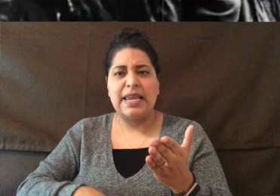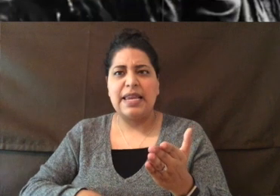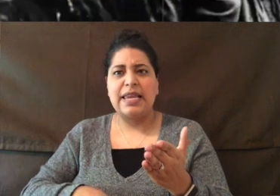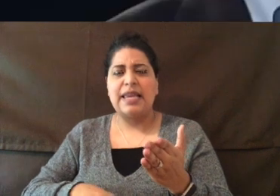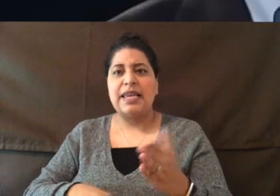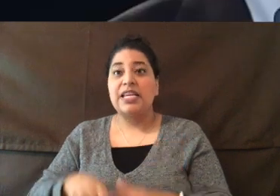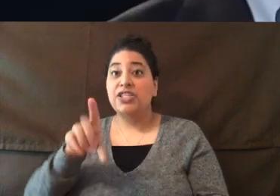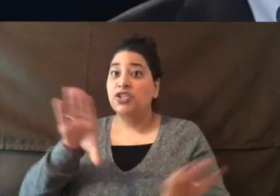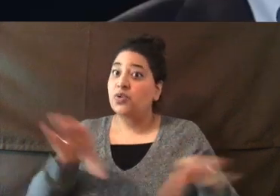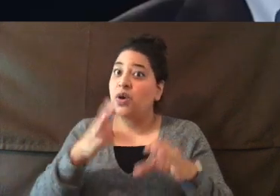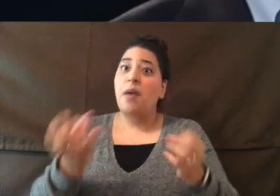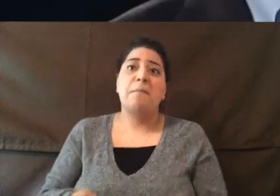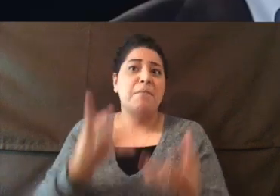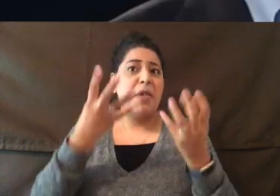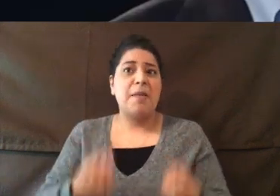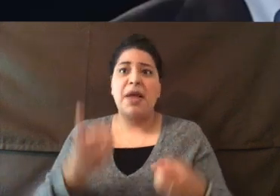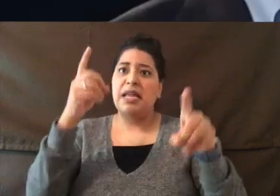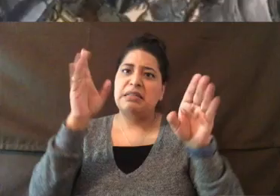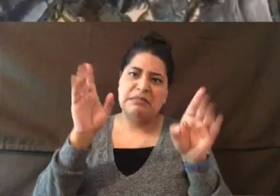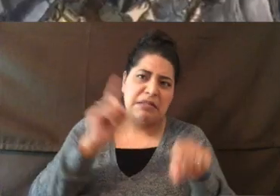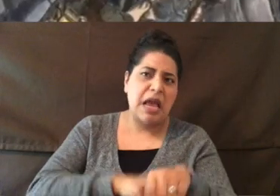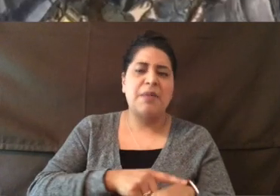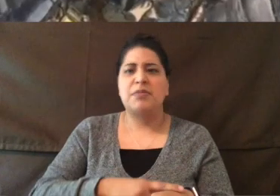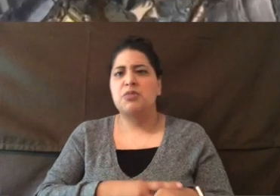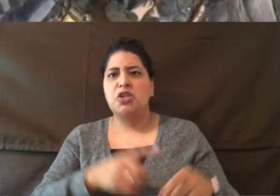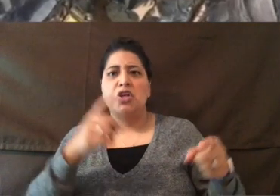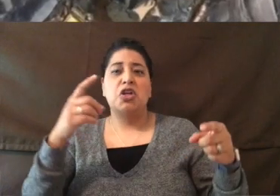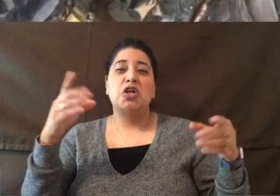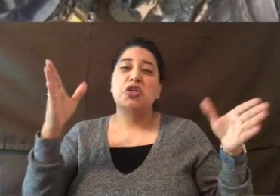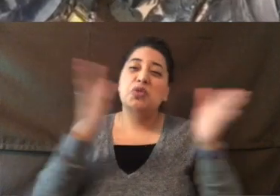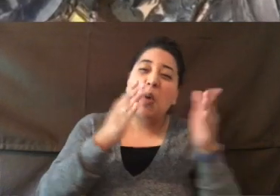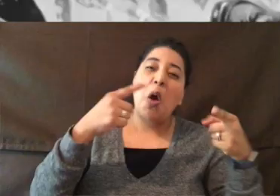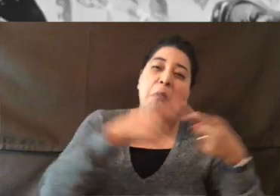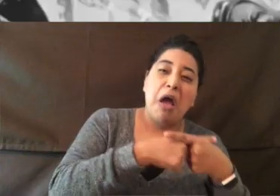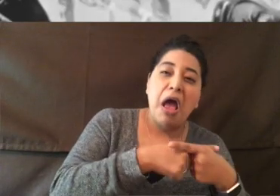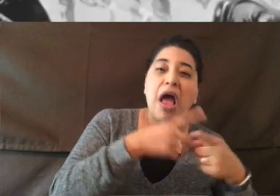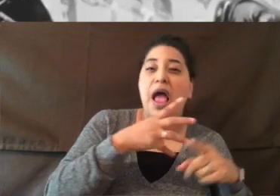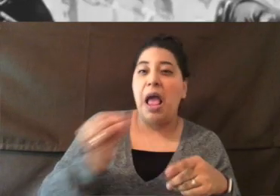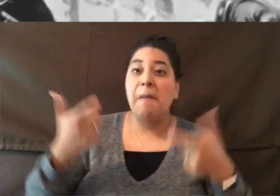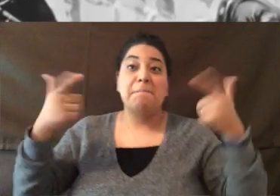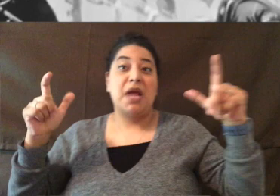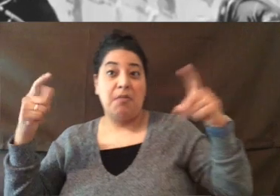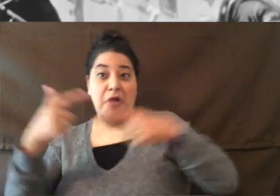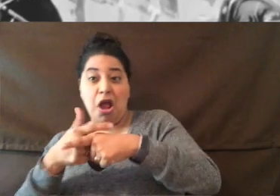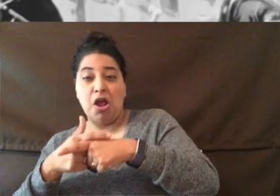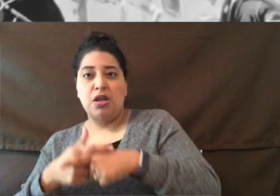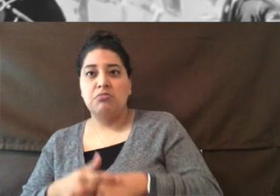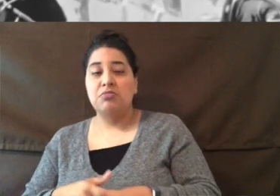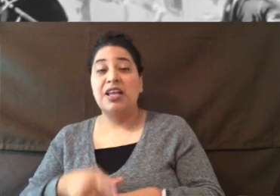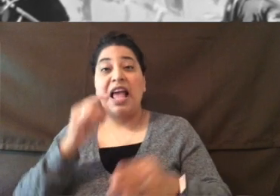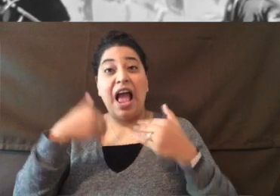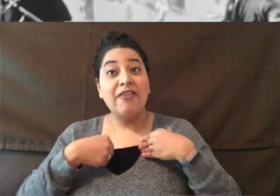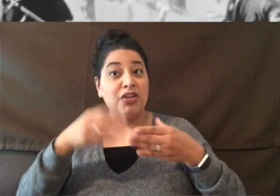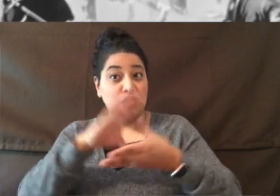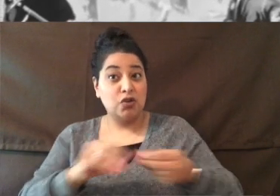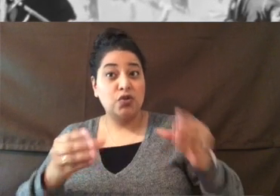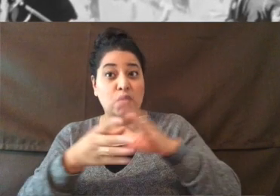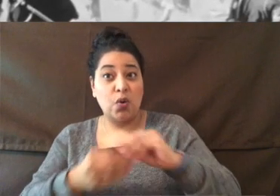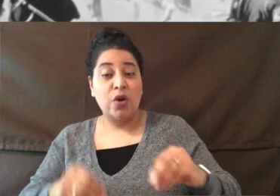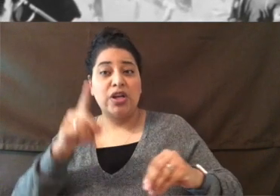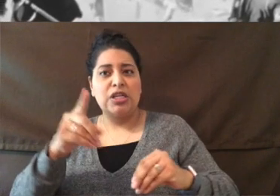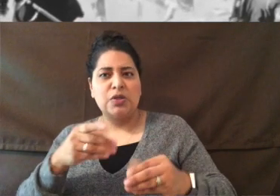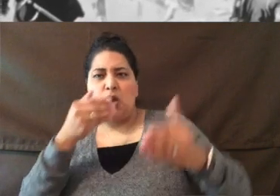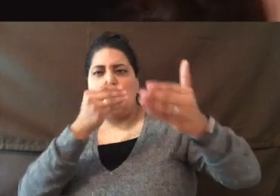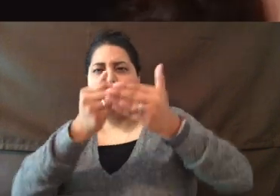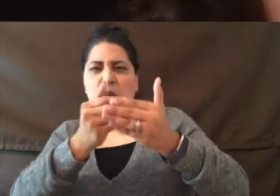earlier in the day. She did that time and time again at small battles and very big battles, including the very bloody Battle of Antietam. There's a story that